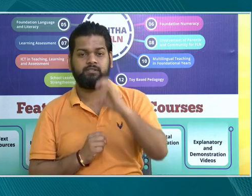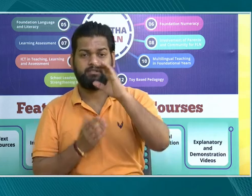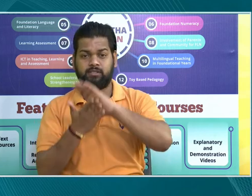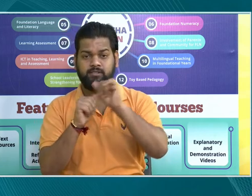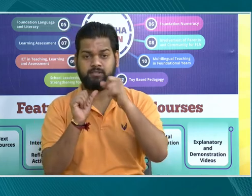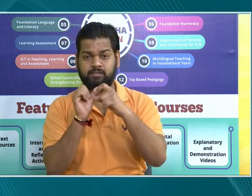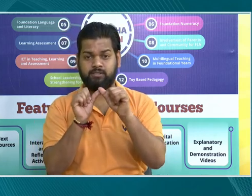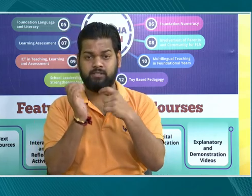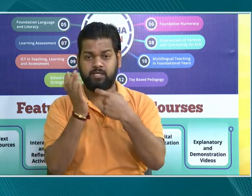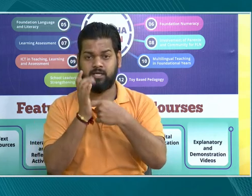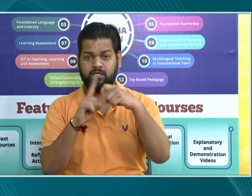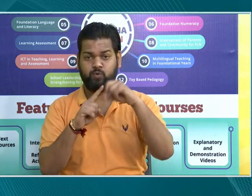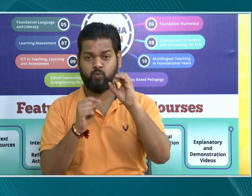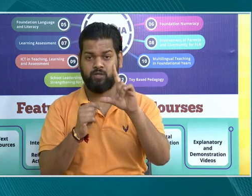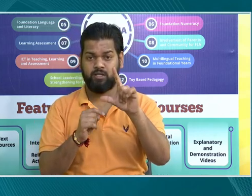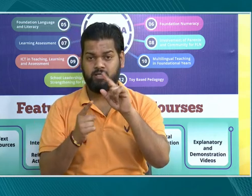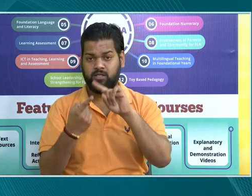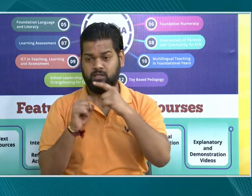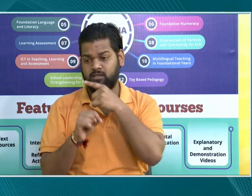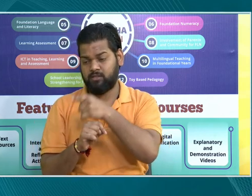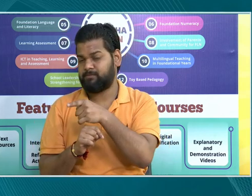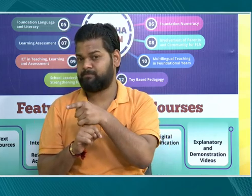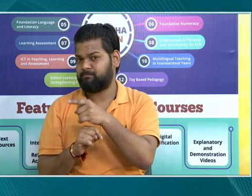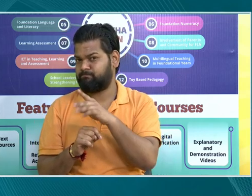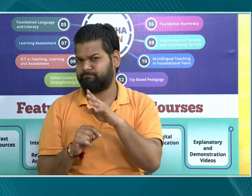coal was also not there, but